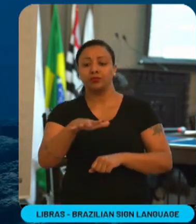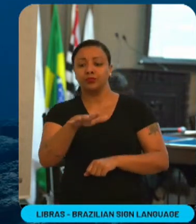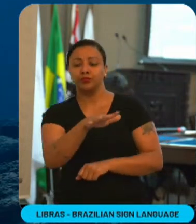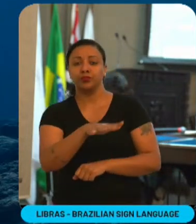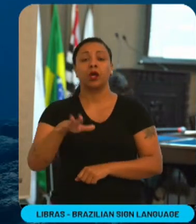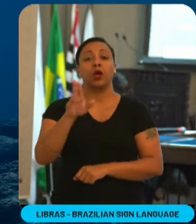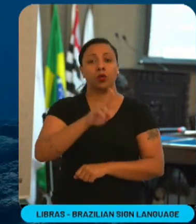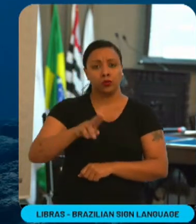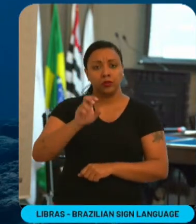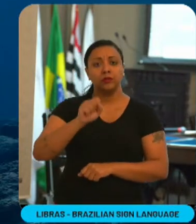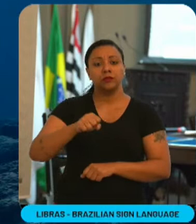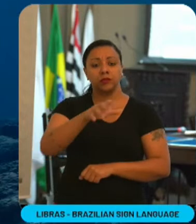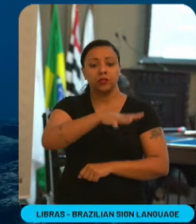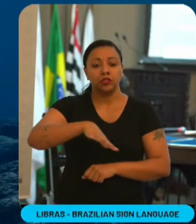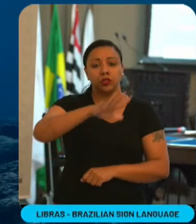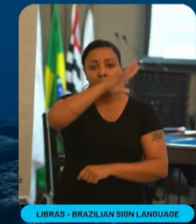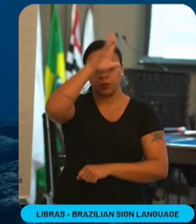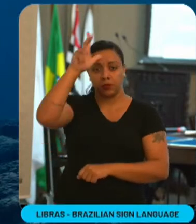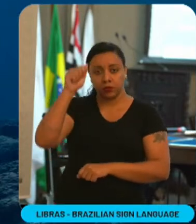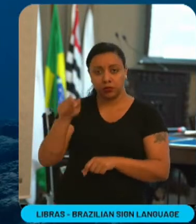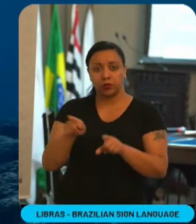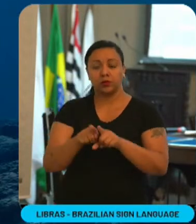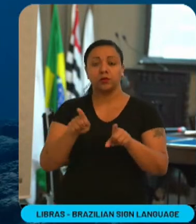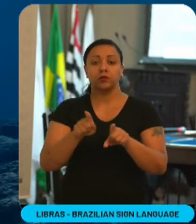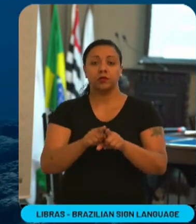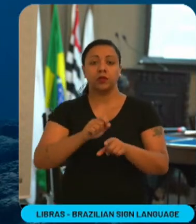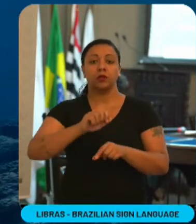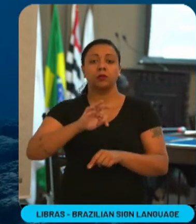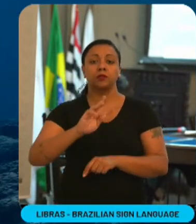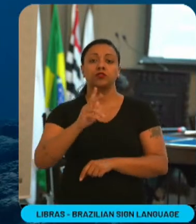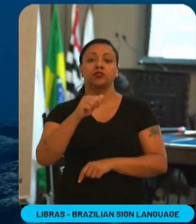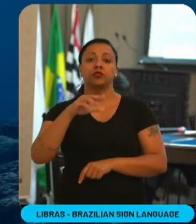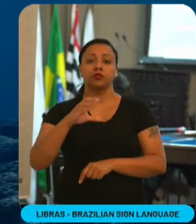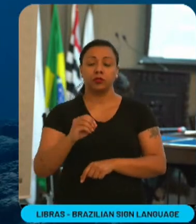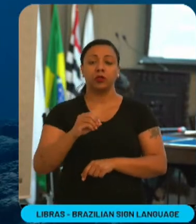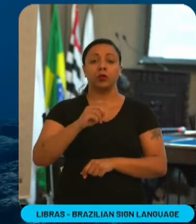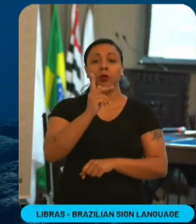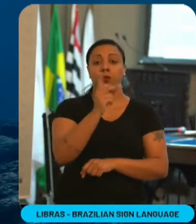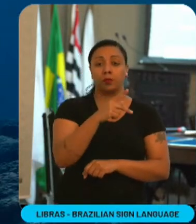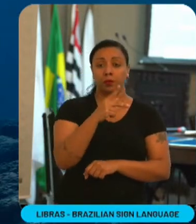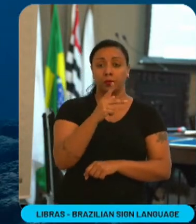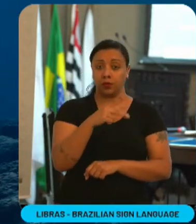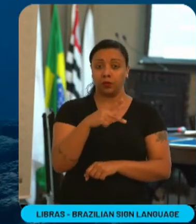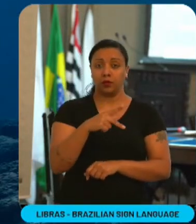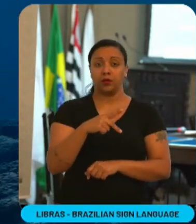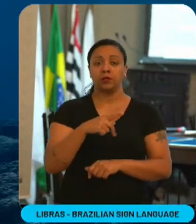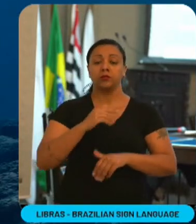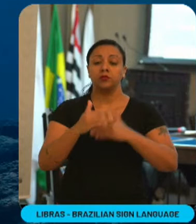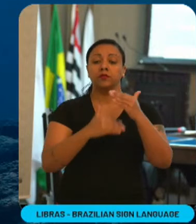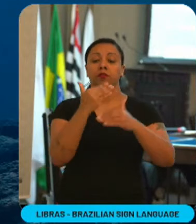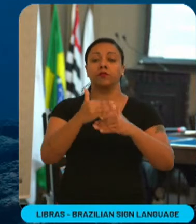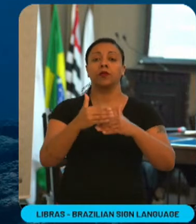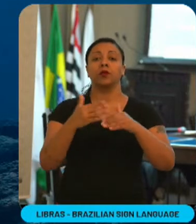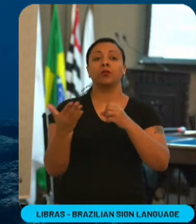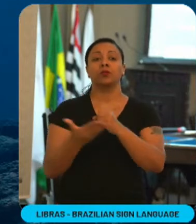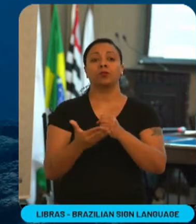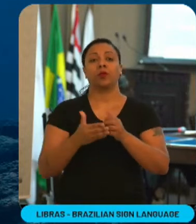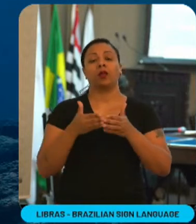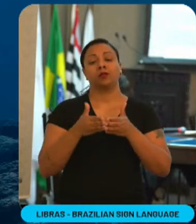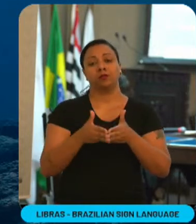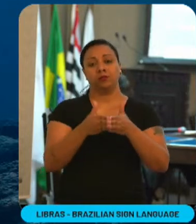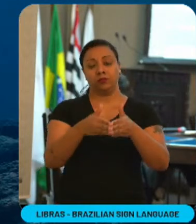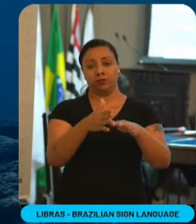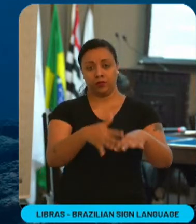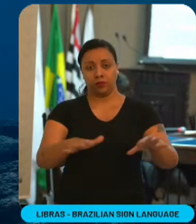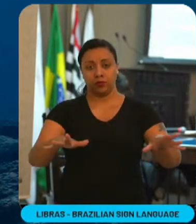historically very well used, the region of the Amazon and Paraguay Chaco, they developed